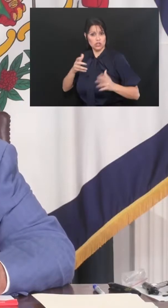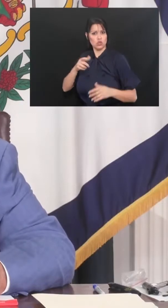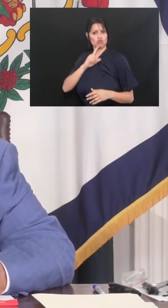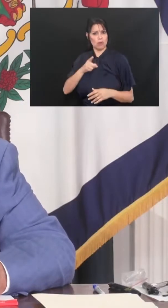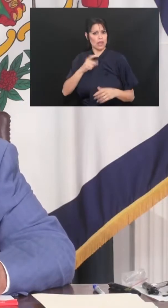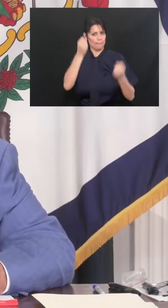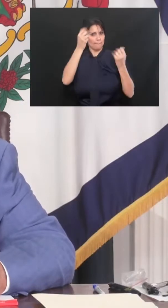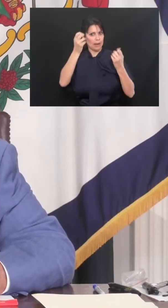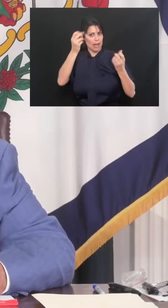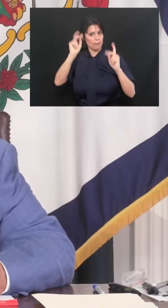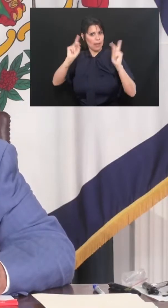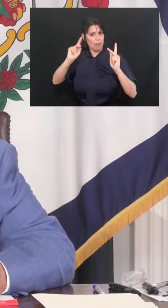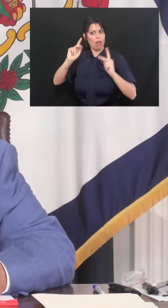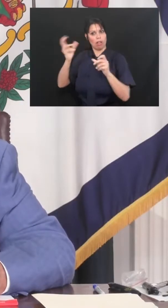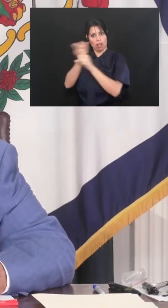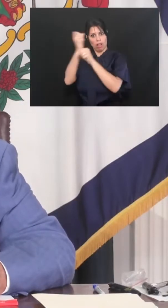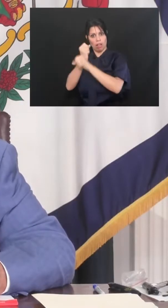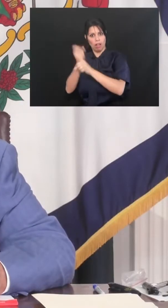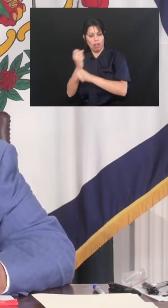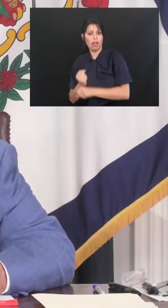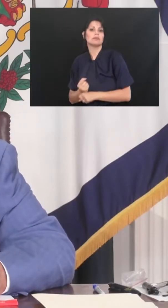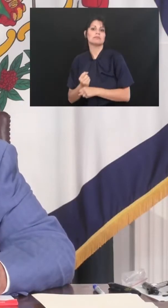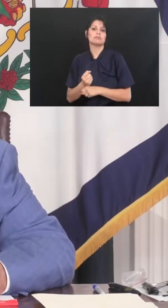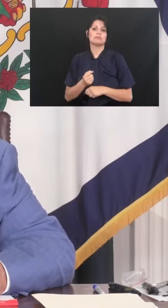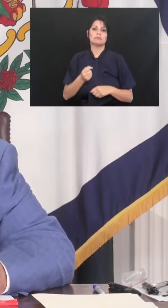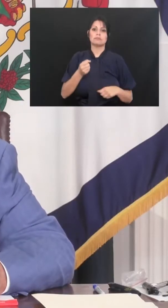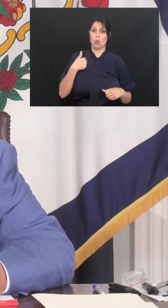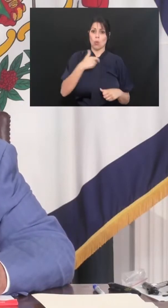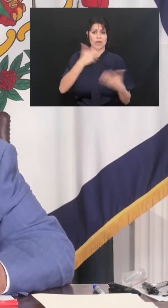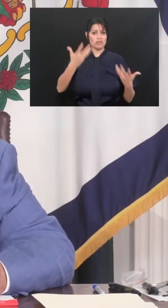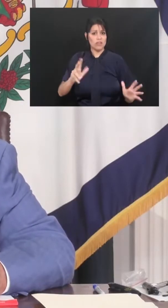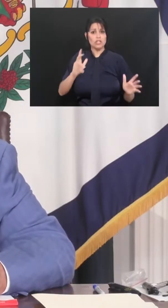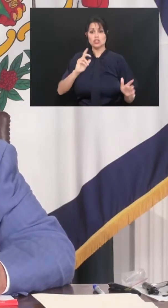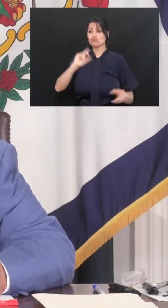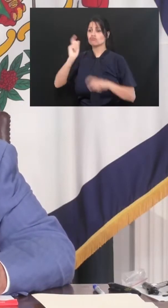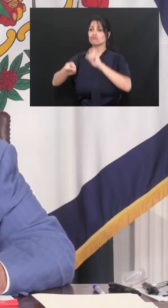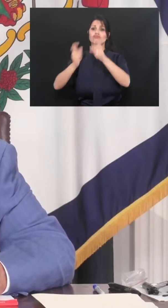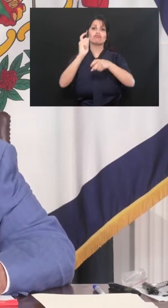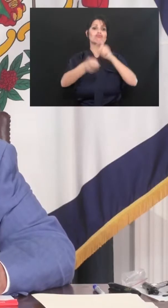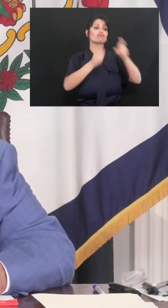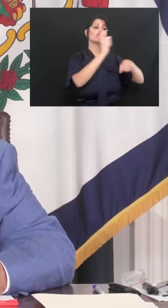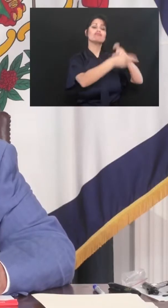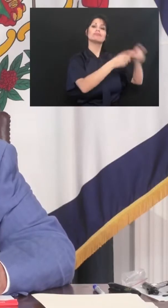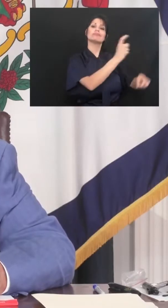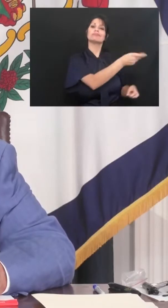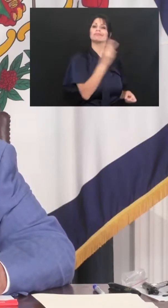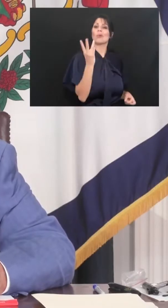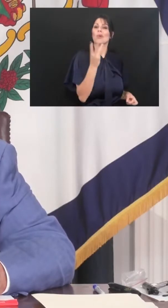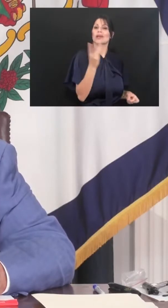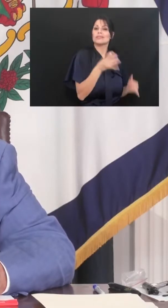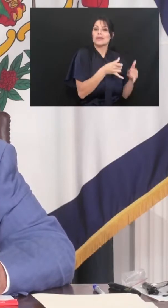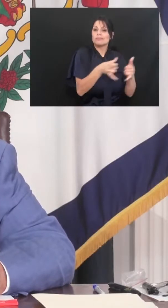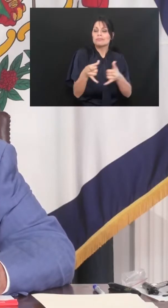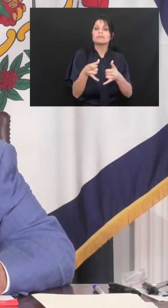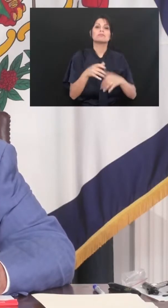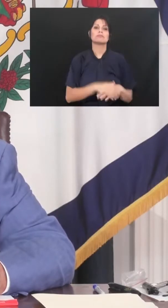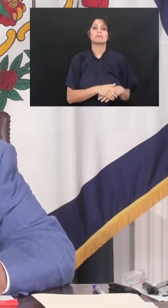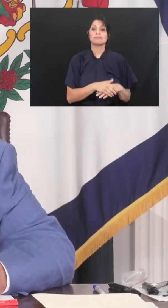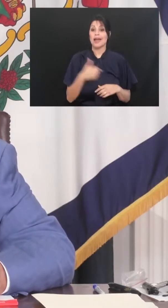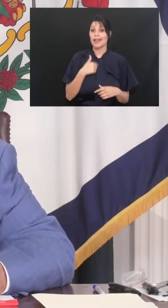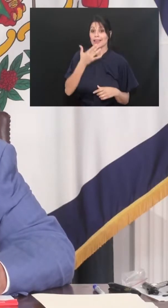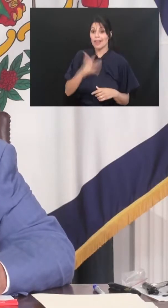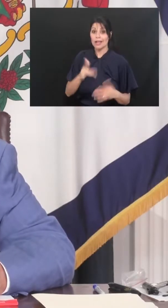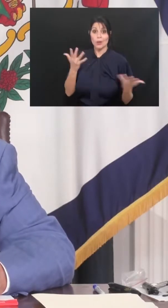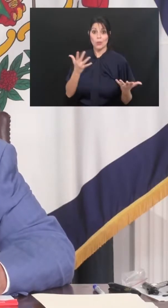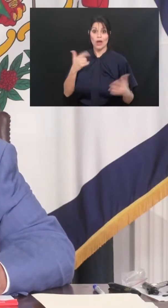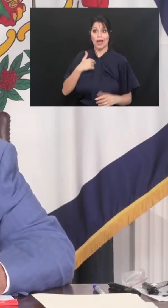everything, and we gave out some incredible prizes on Wednesday. You know, I was fortunate enough to be able to go